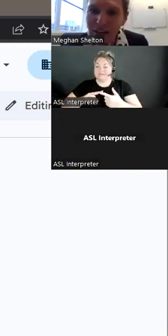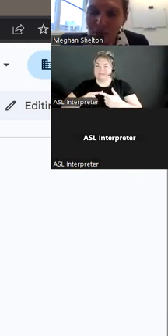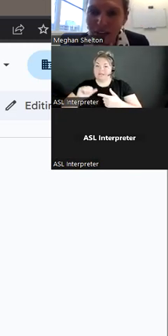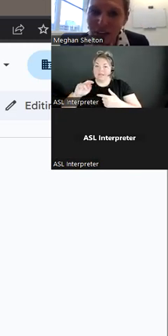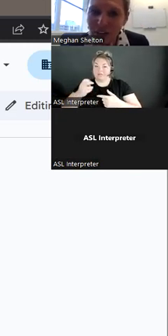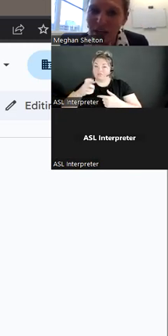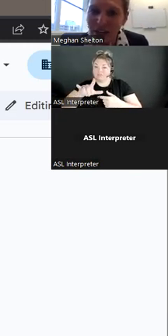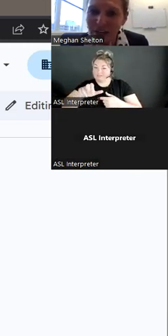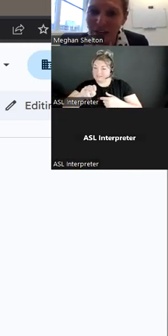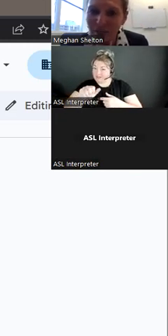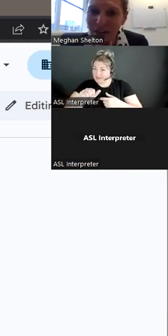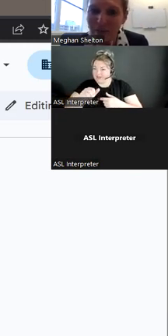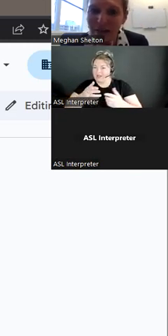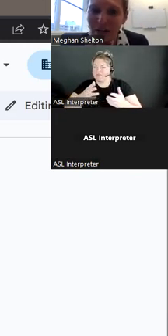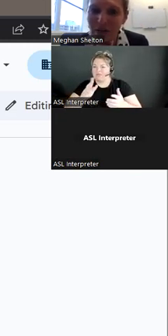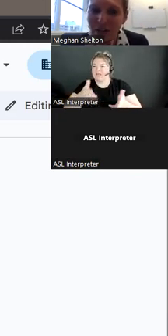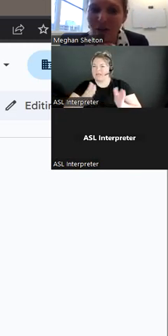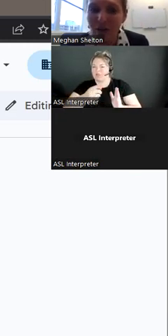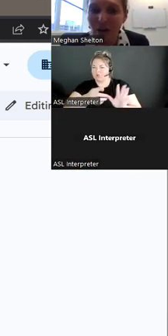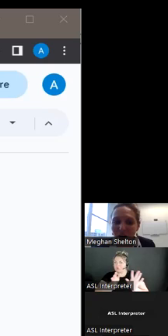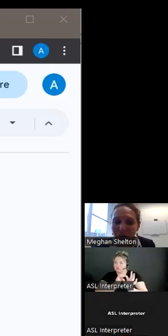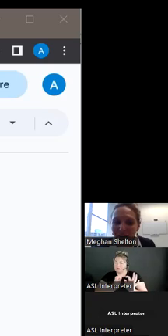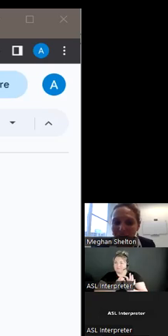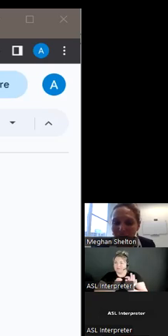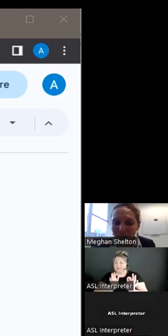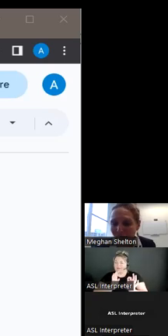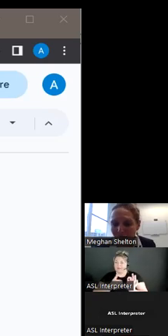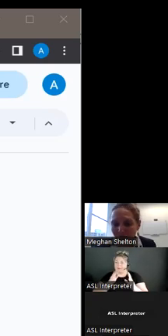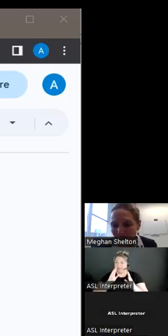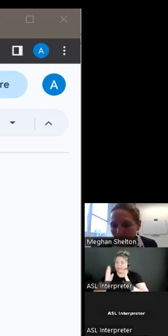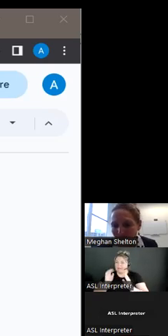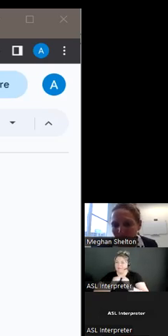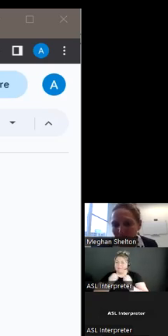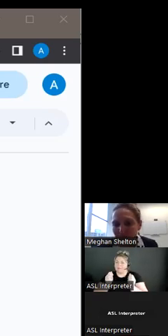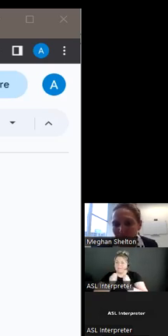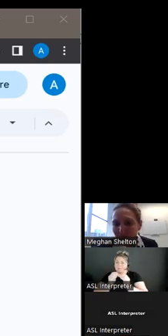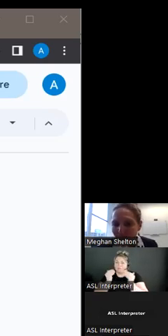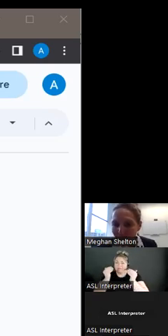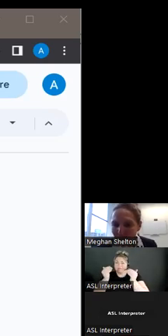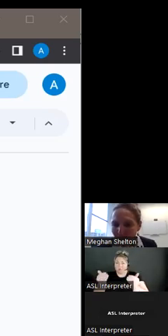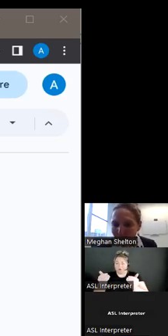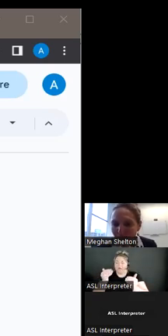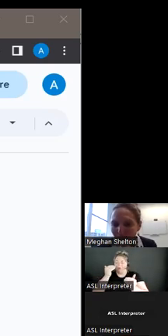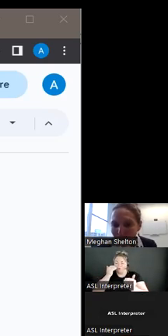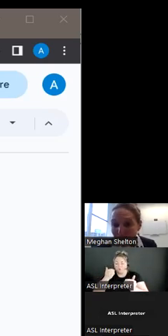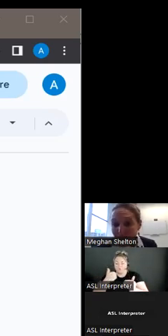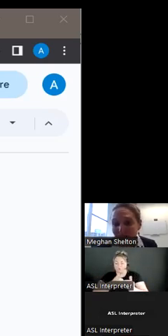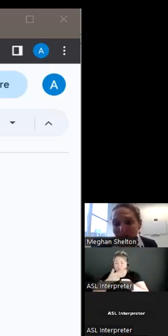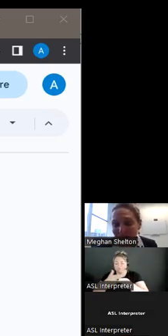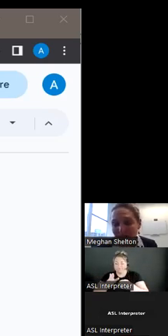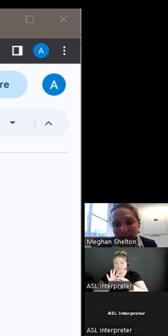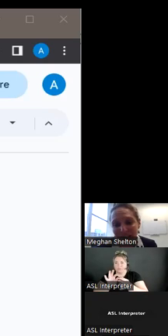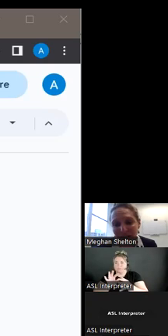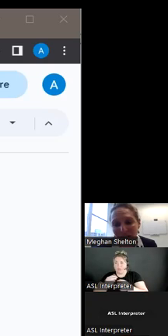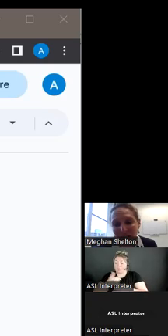Angelina, I will let you talk a little bit about our plan with moving forward. I know we talked about, we do have to meet